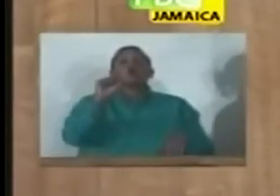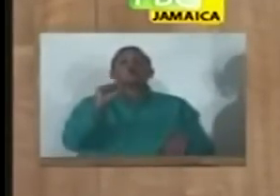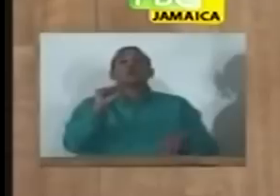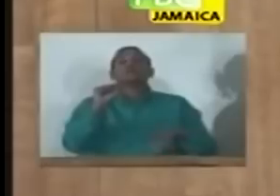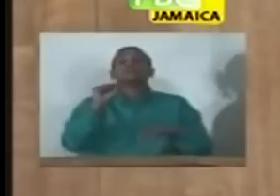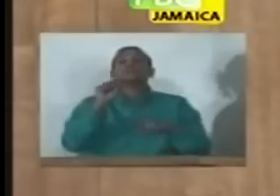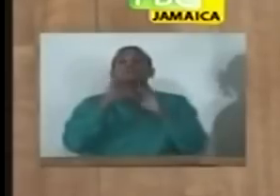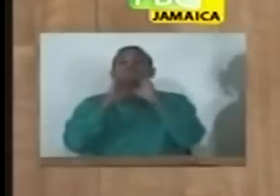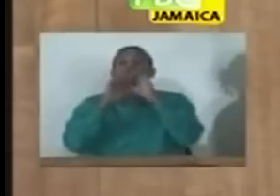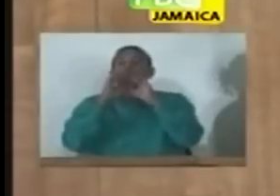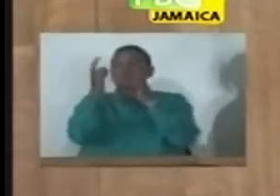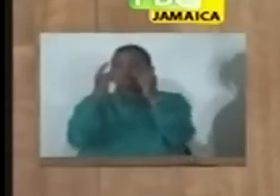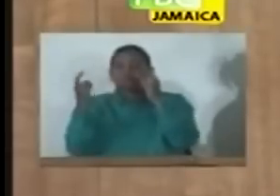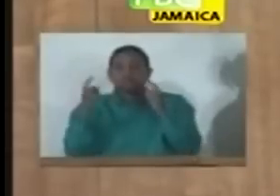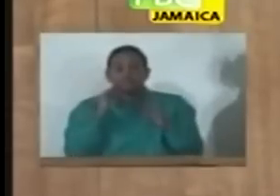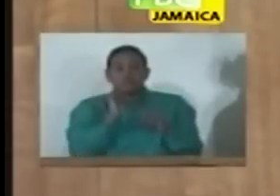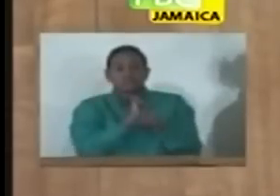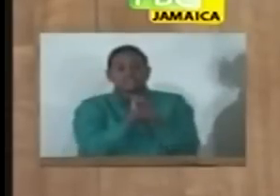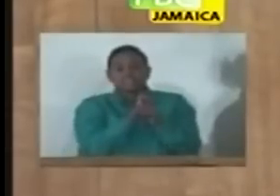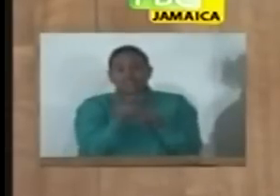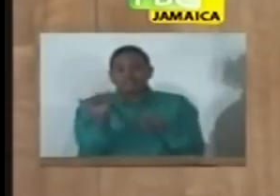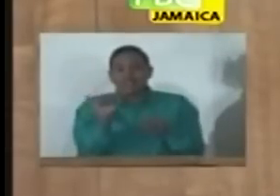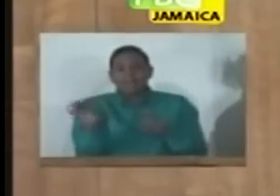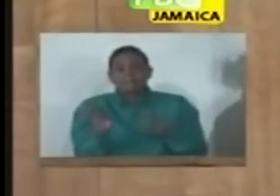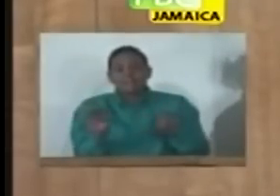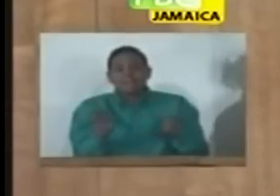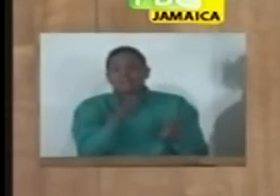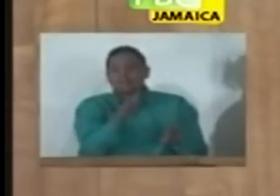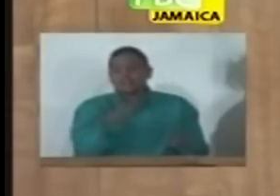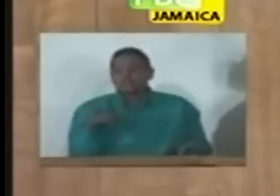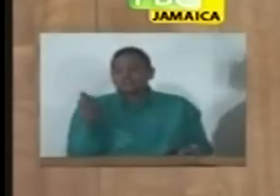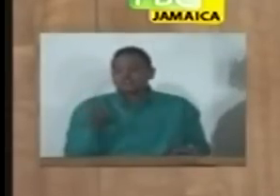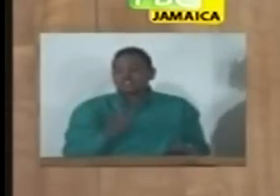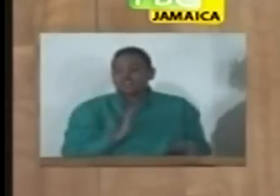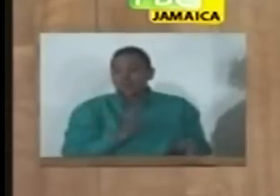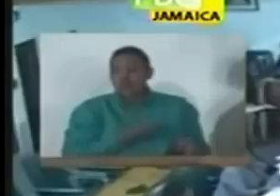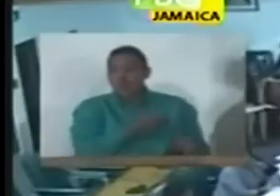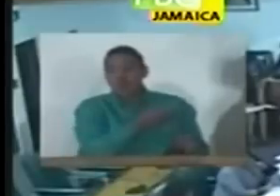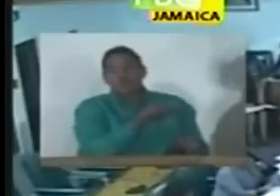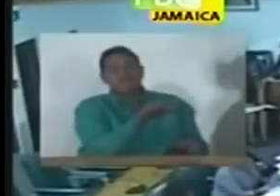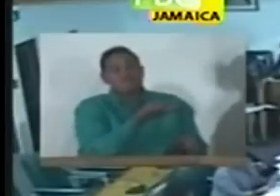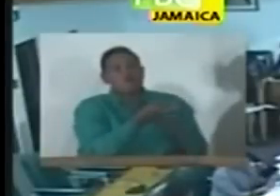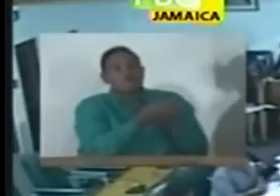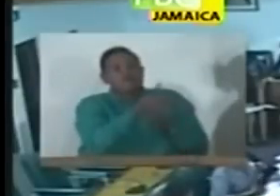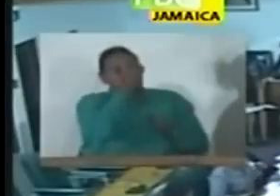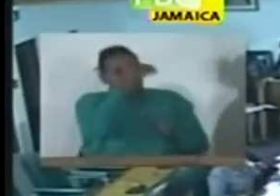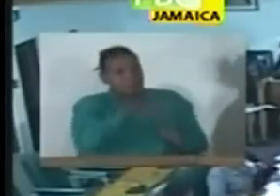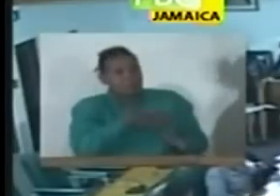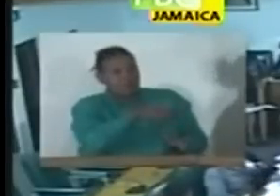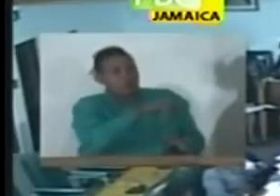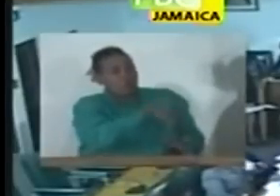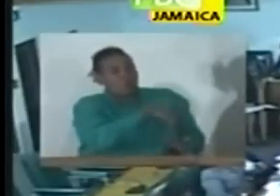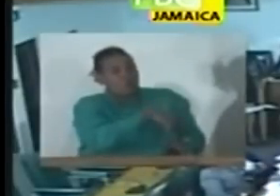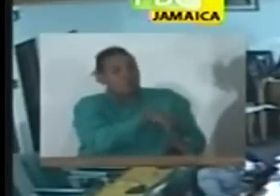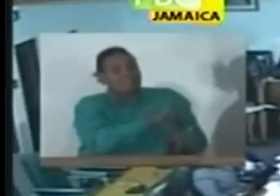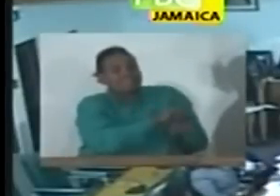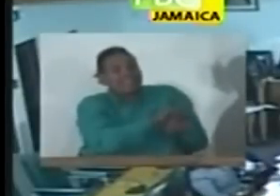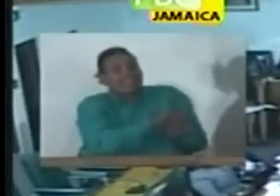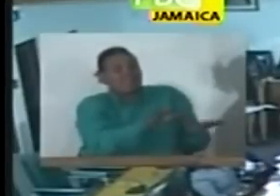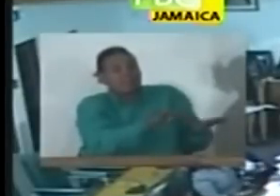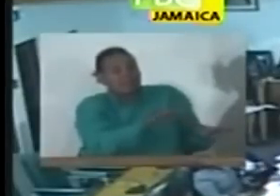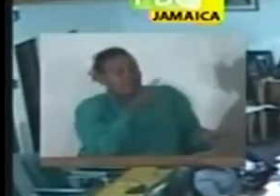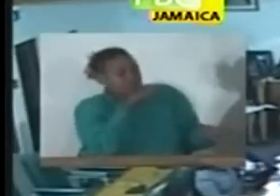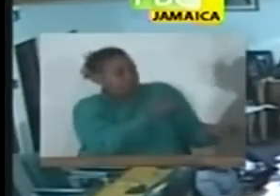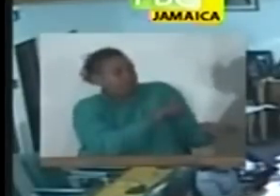account for the slave-like condition that they treated our brothers and sisters Mr. President, a point of